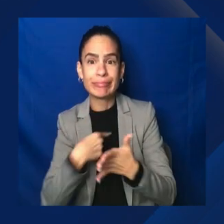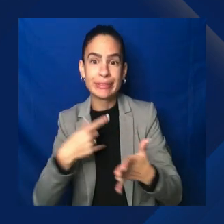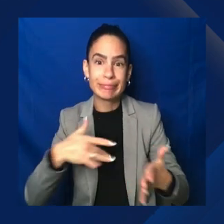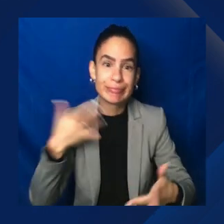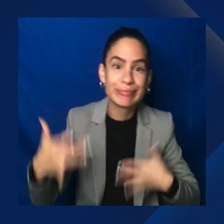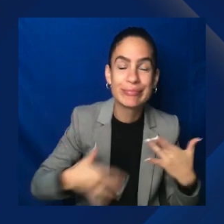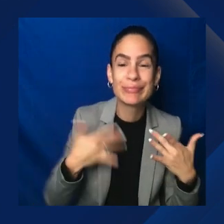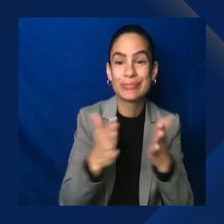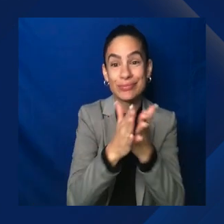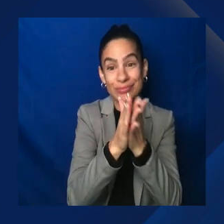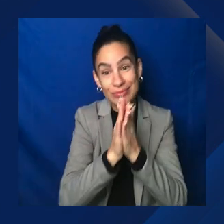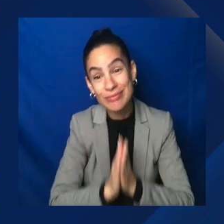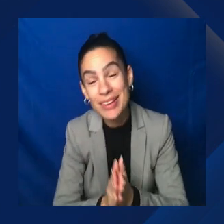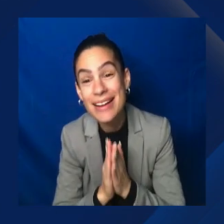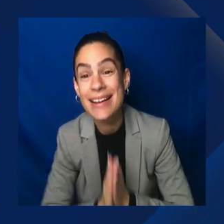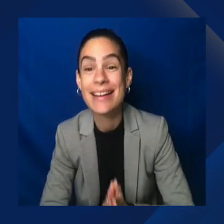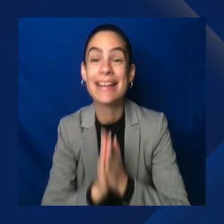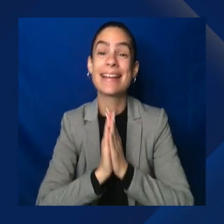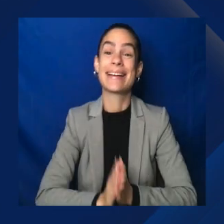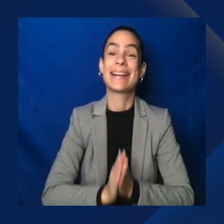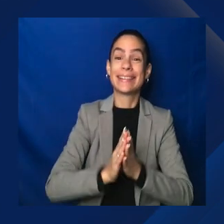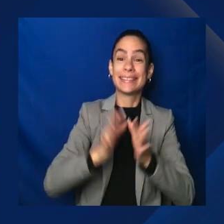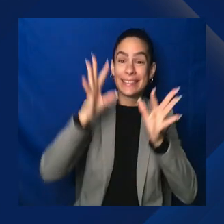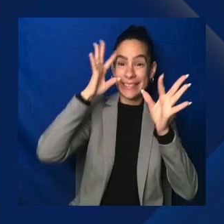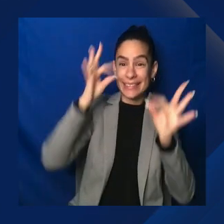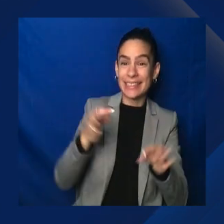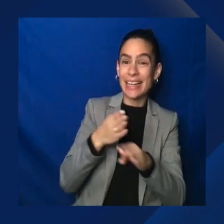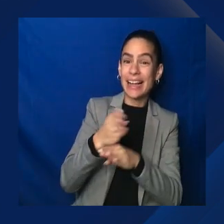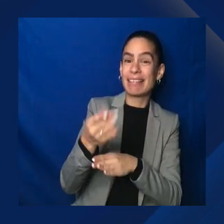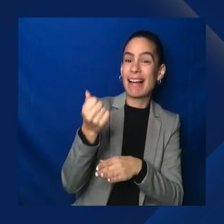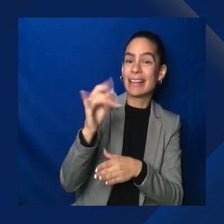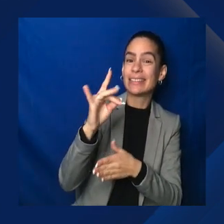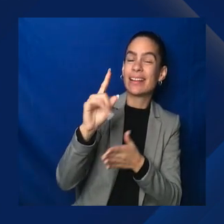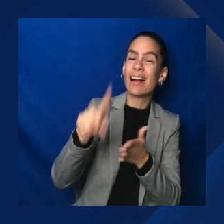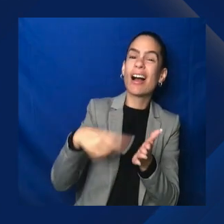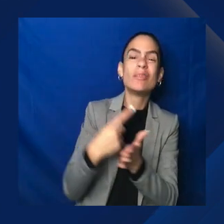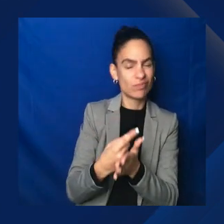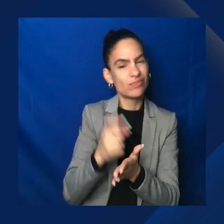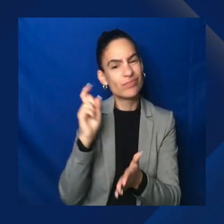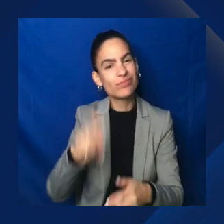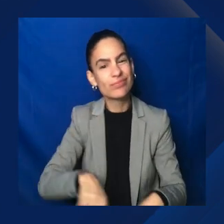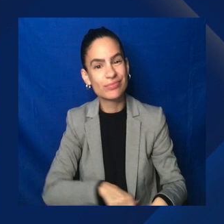give her a cesarean, but